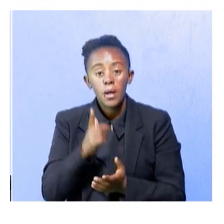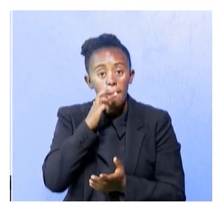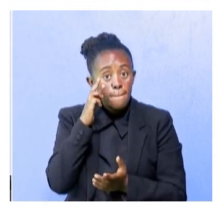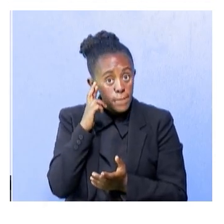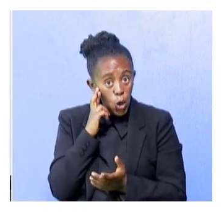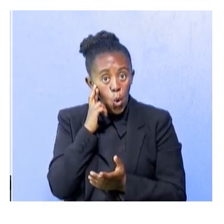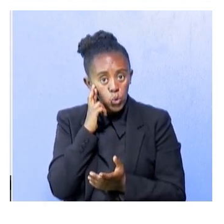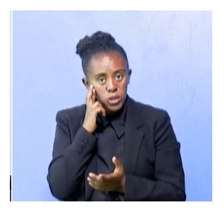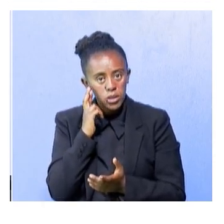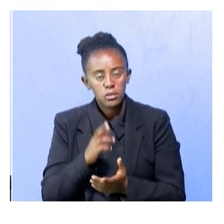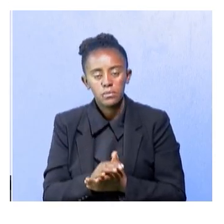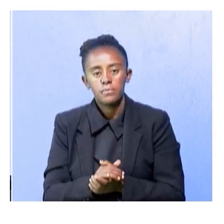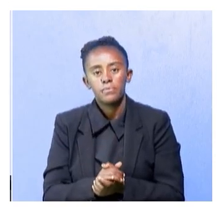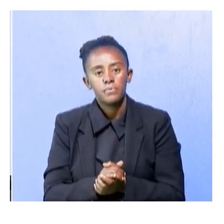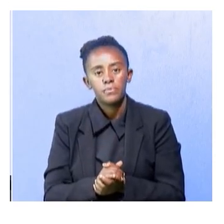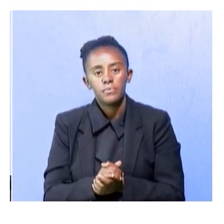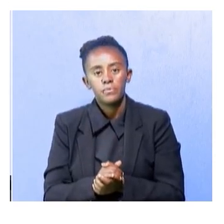Because